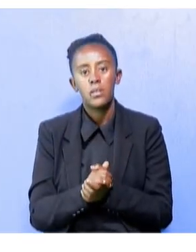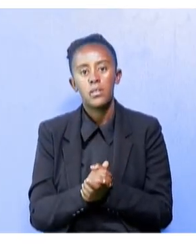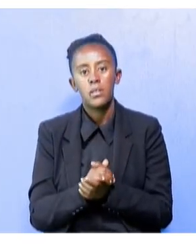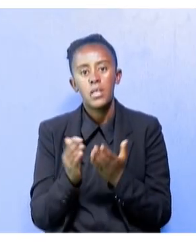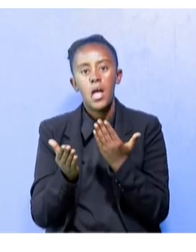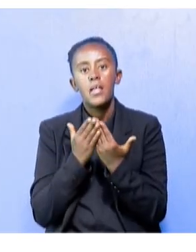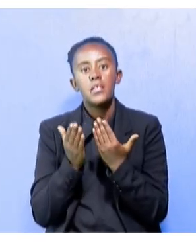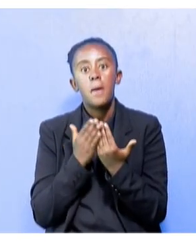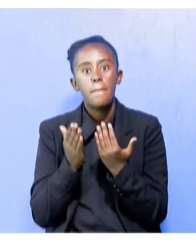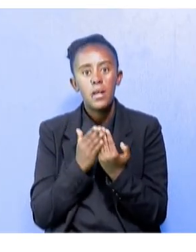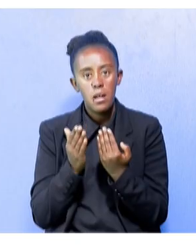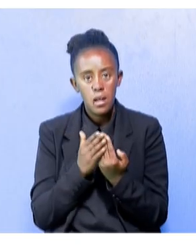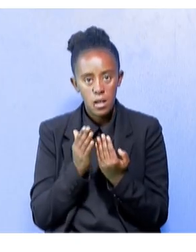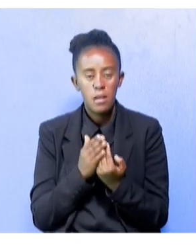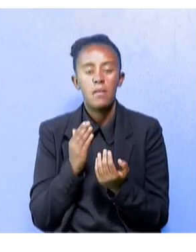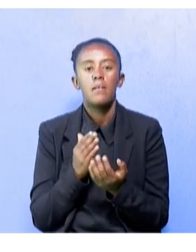simple